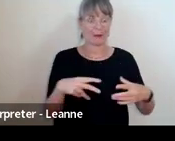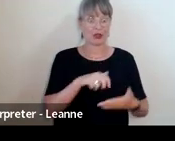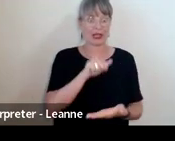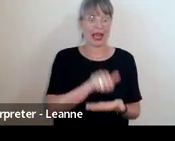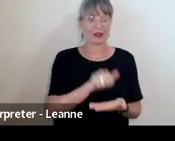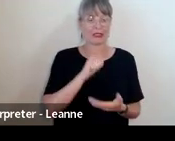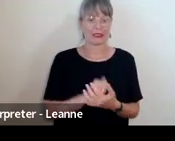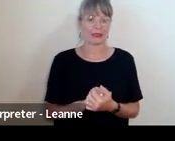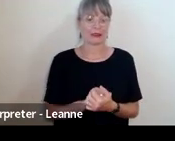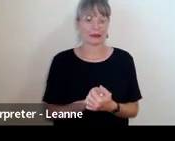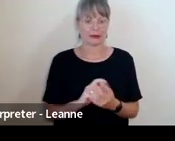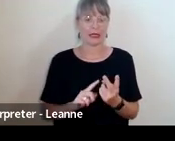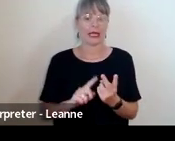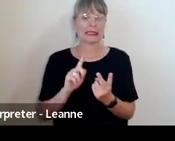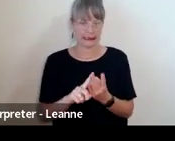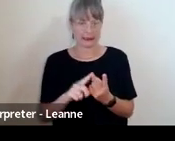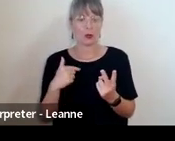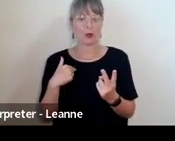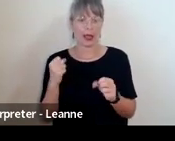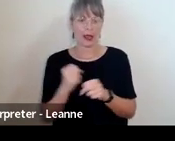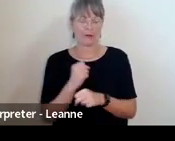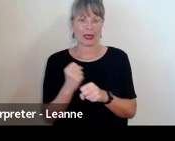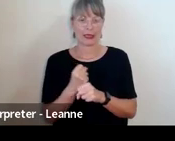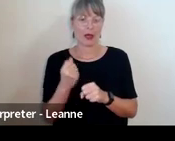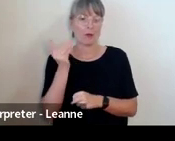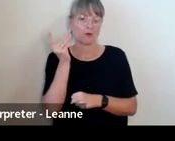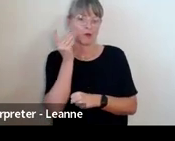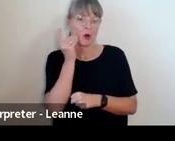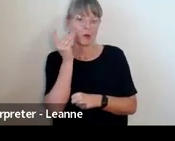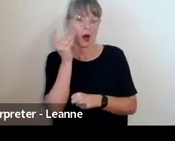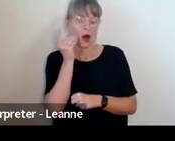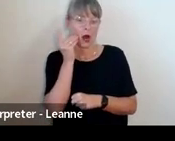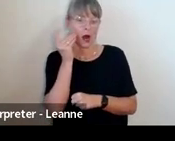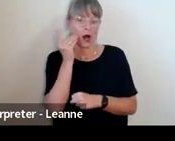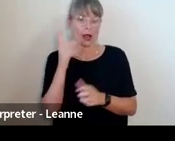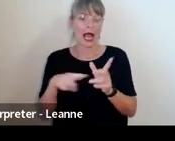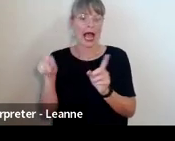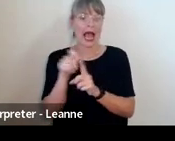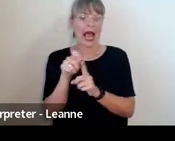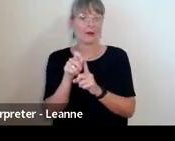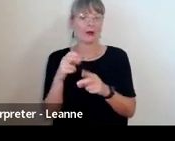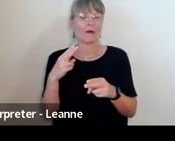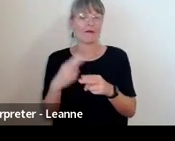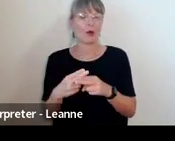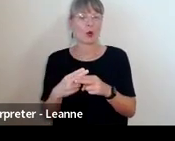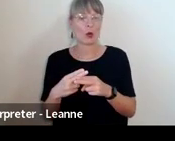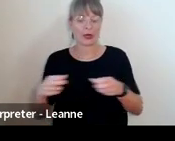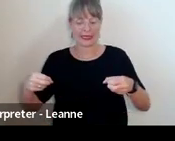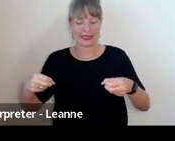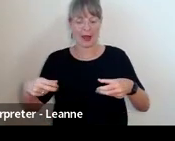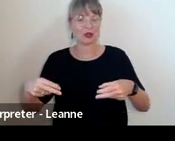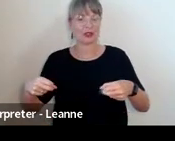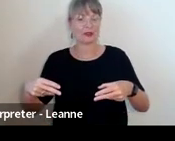Second, we have developed an easy-to-use, mobile-responsive, customizable captioning app for end users. With the support